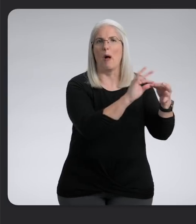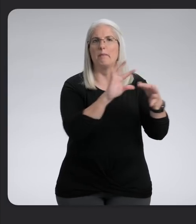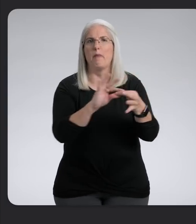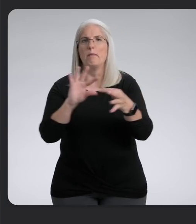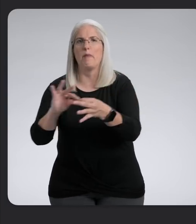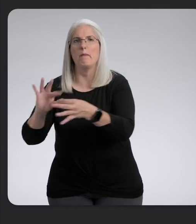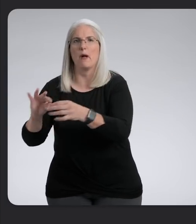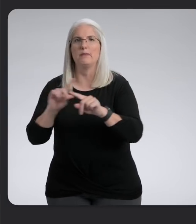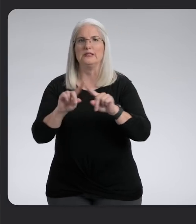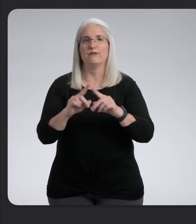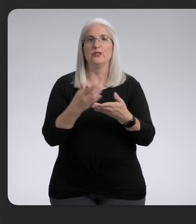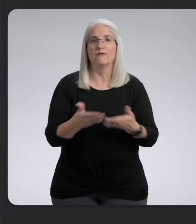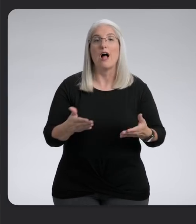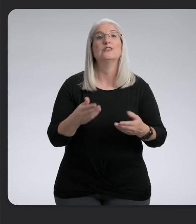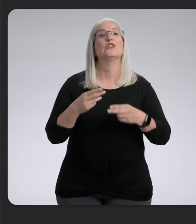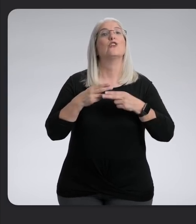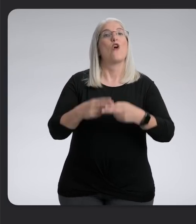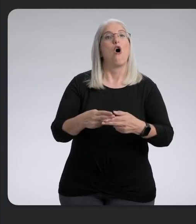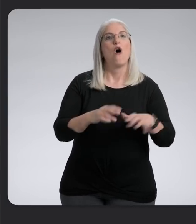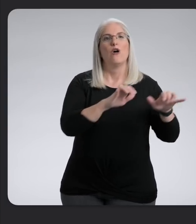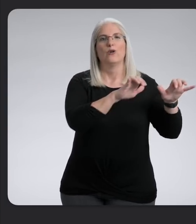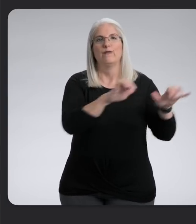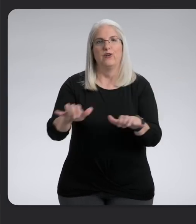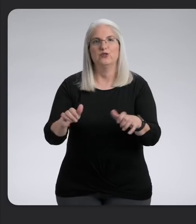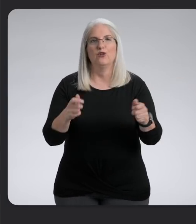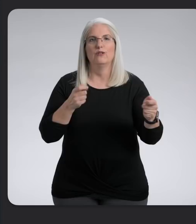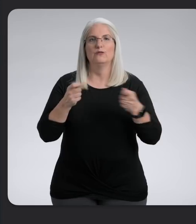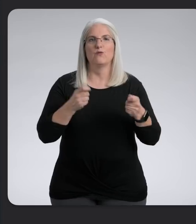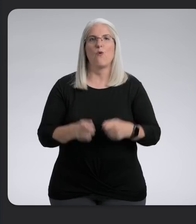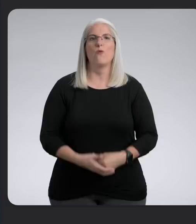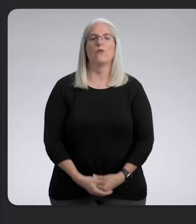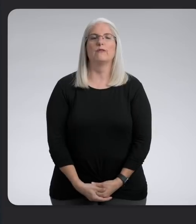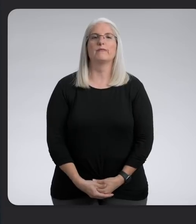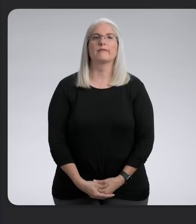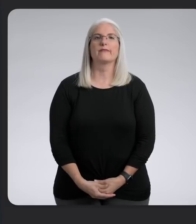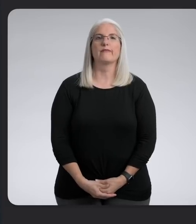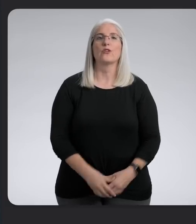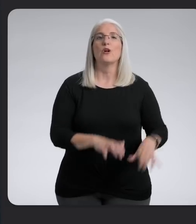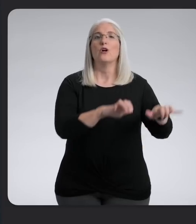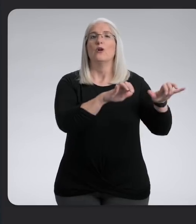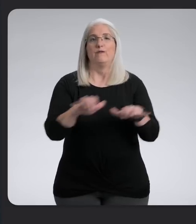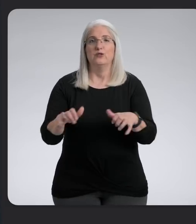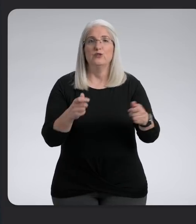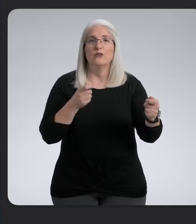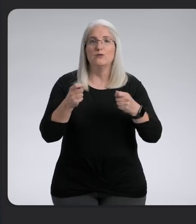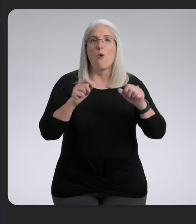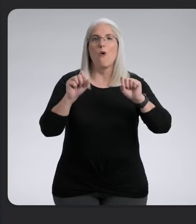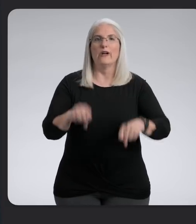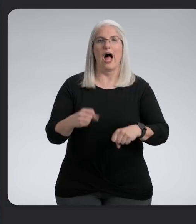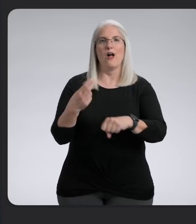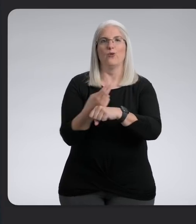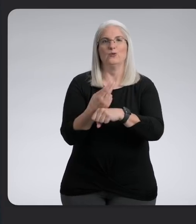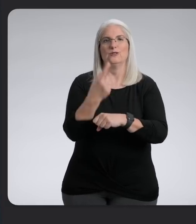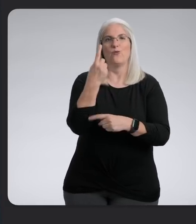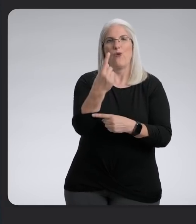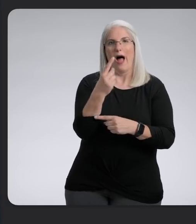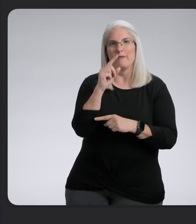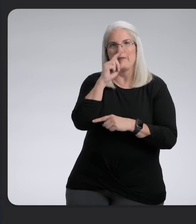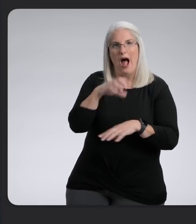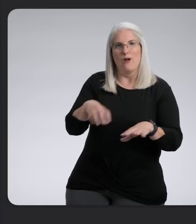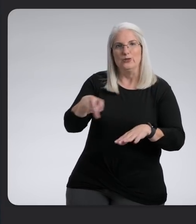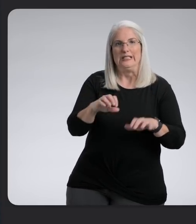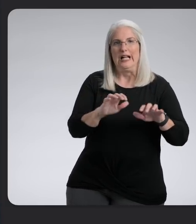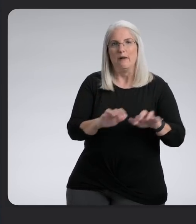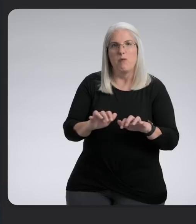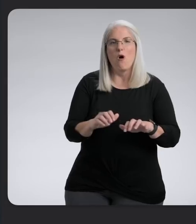it Universal Control. With Universal Control, you can now use a single mouse and keyboard to move between your Mac and